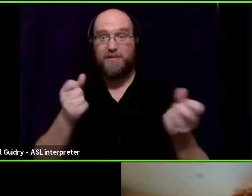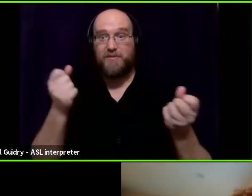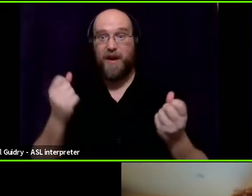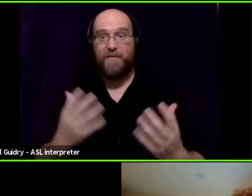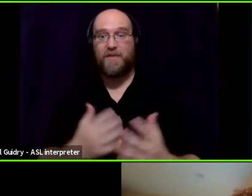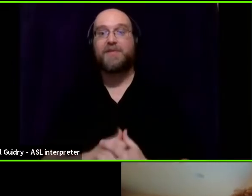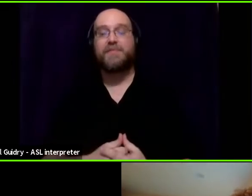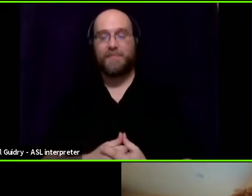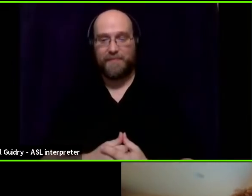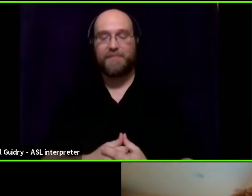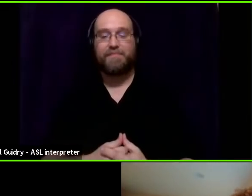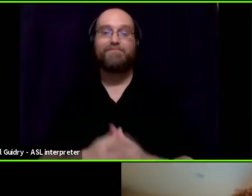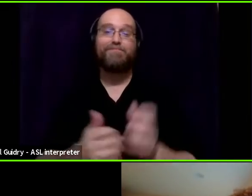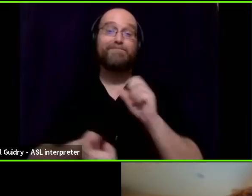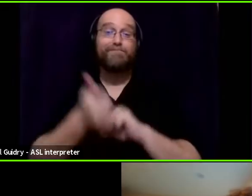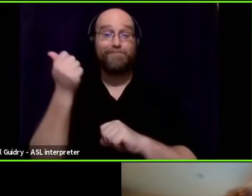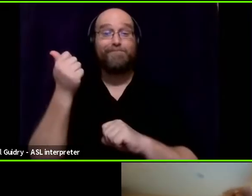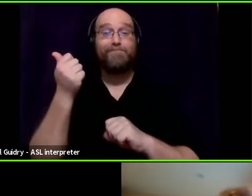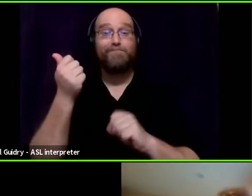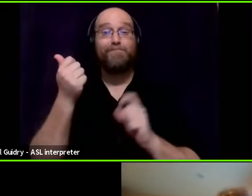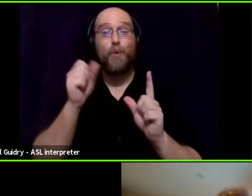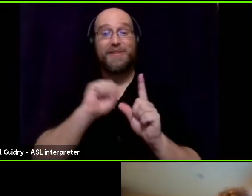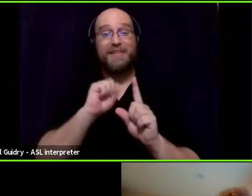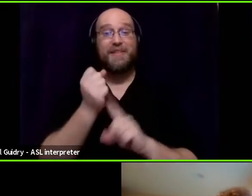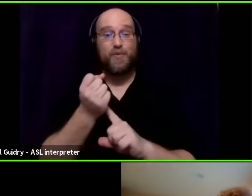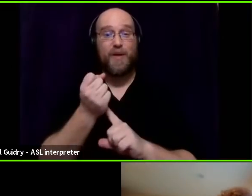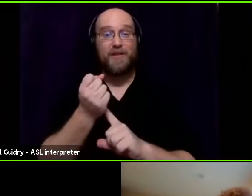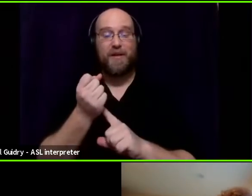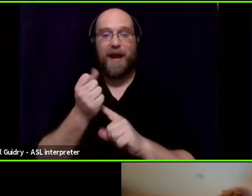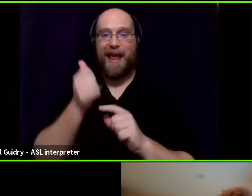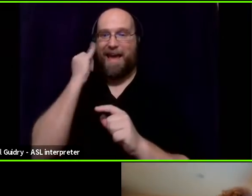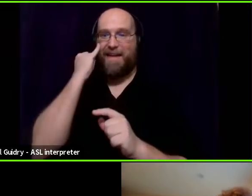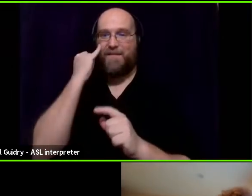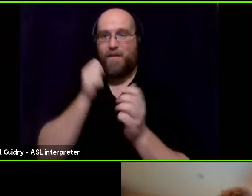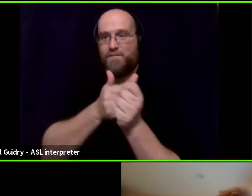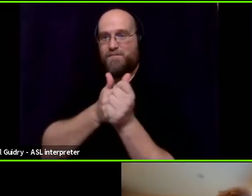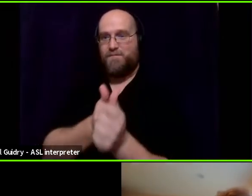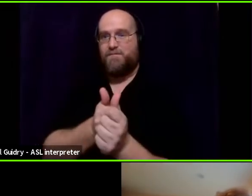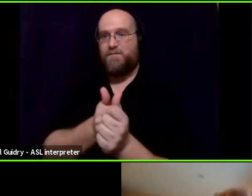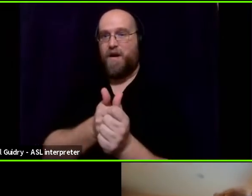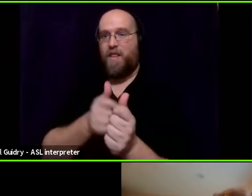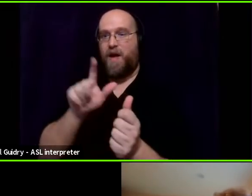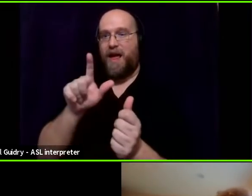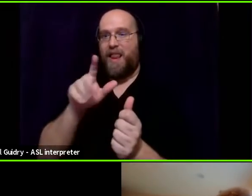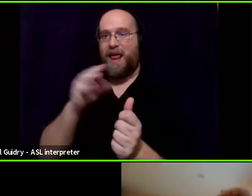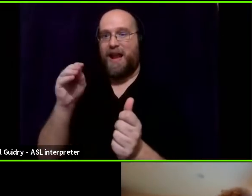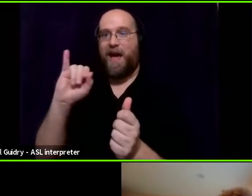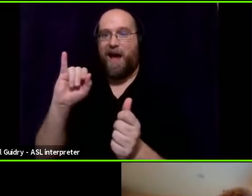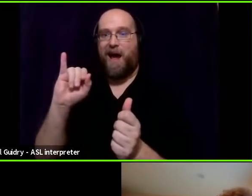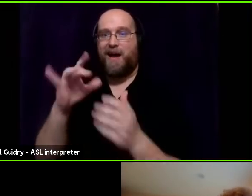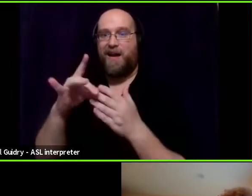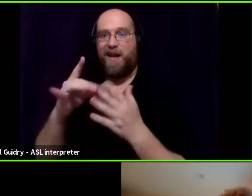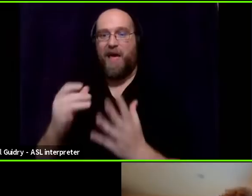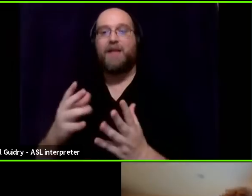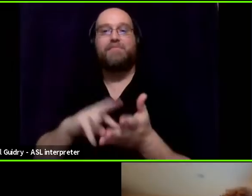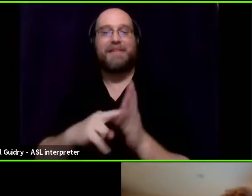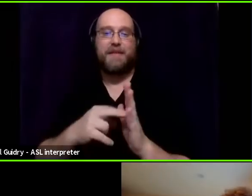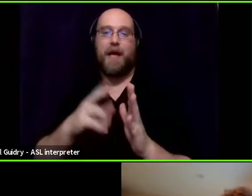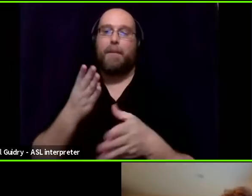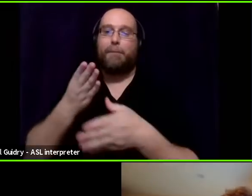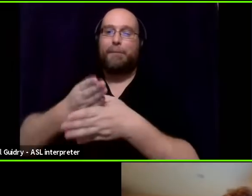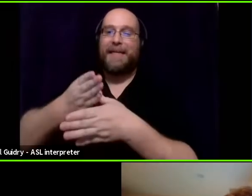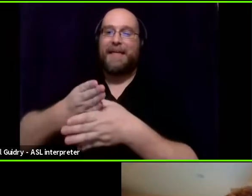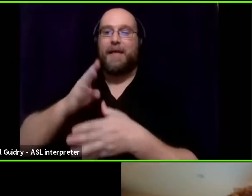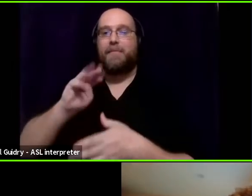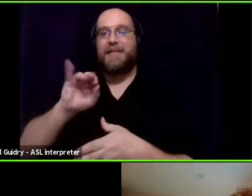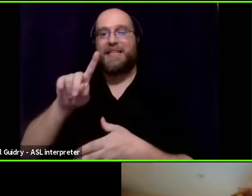in most circumstances, according to these L&I guidelines, it's a medium risk category, which means you've got to have more than just a